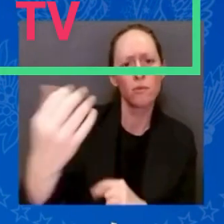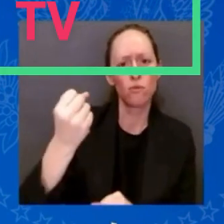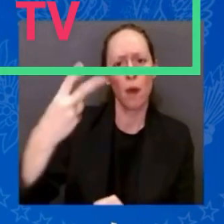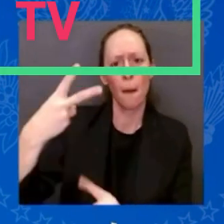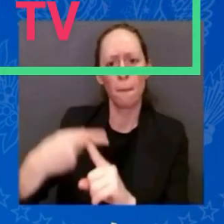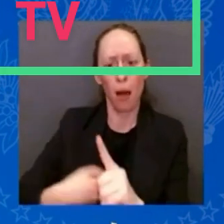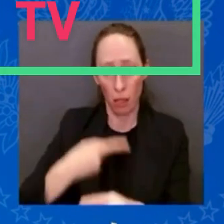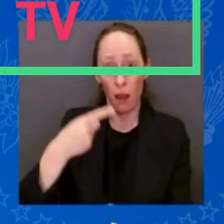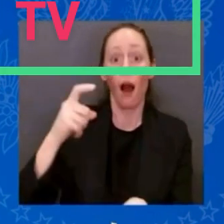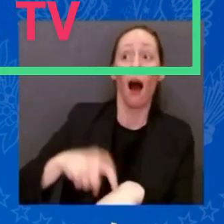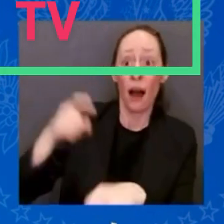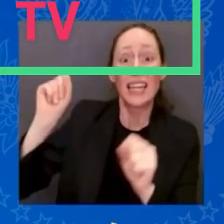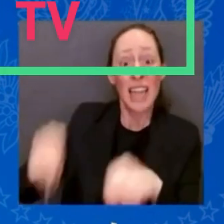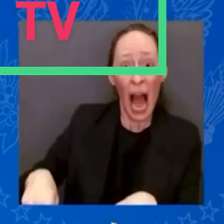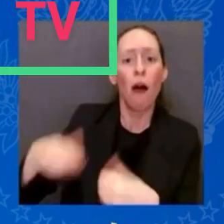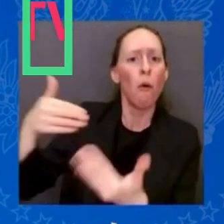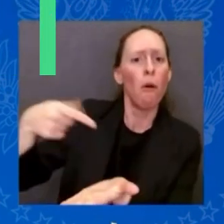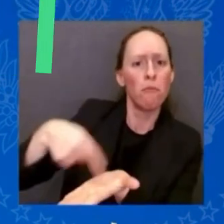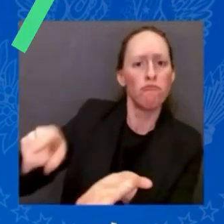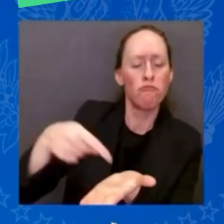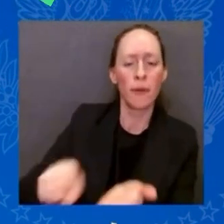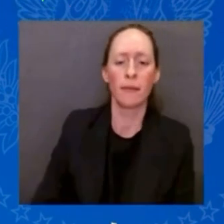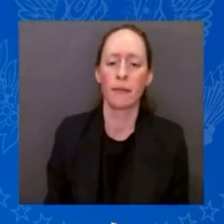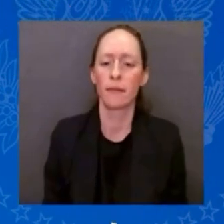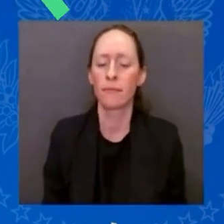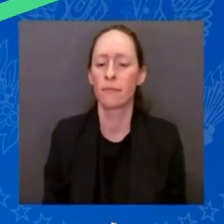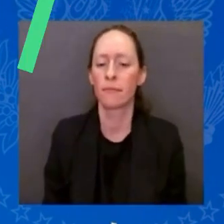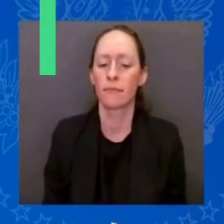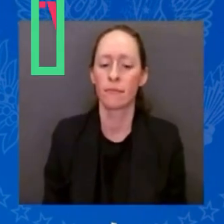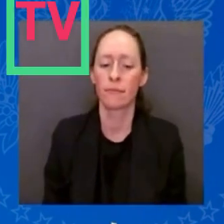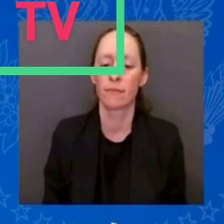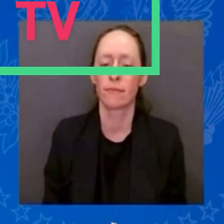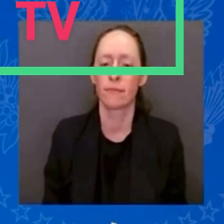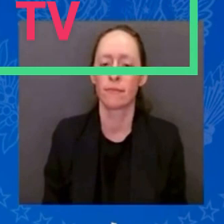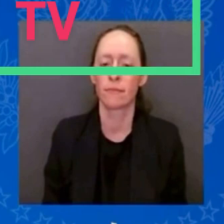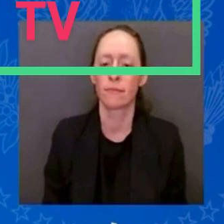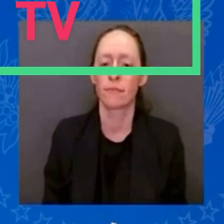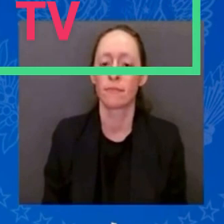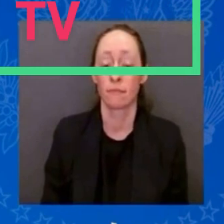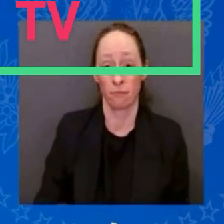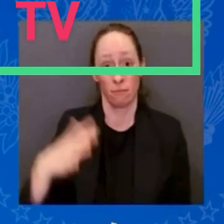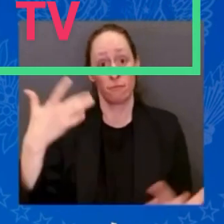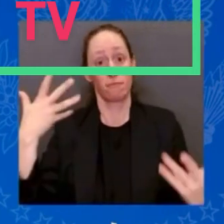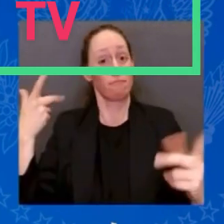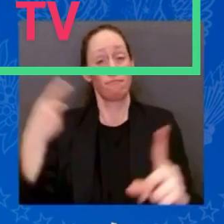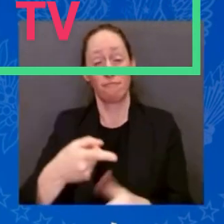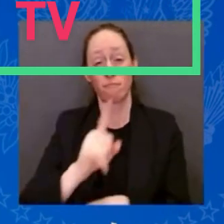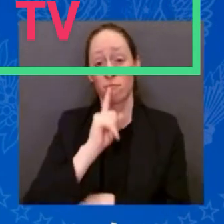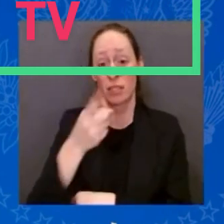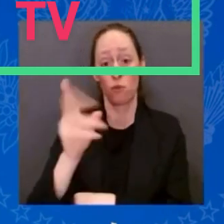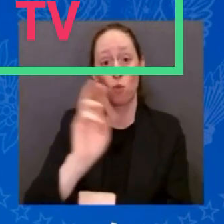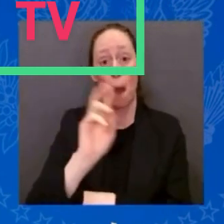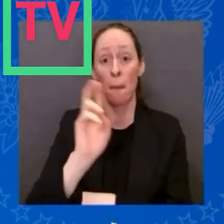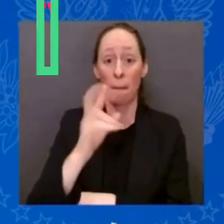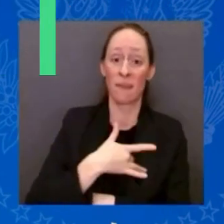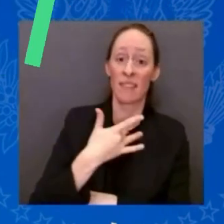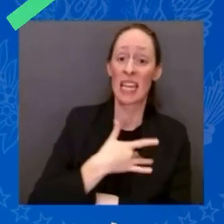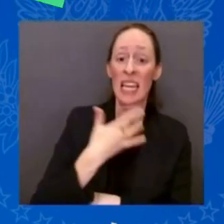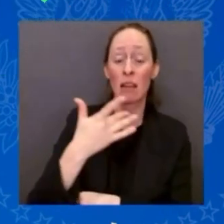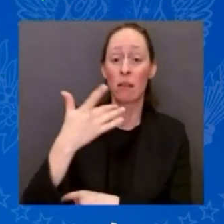Republican officials say student loan relief is a giveaway to the privileged. You hear that loud now, the privileged.